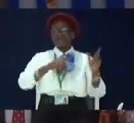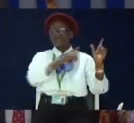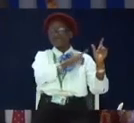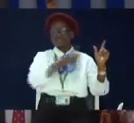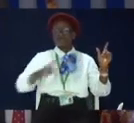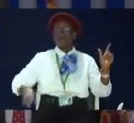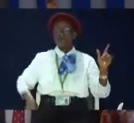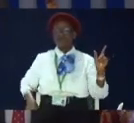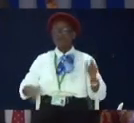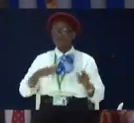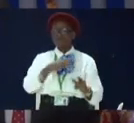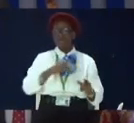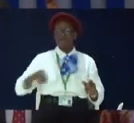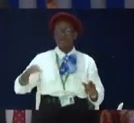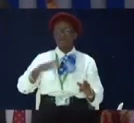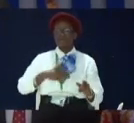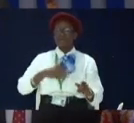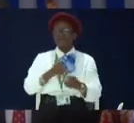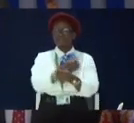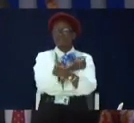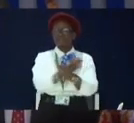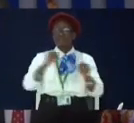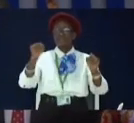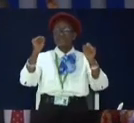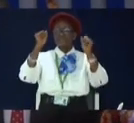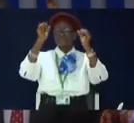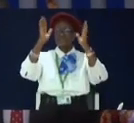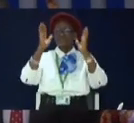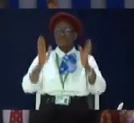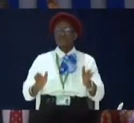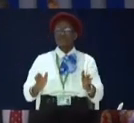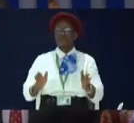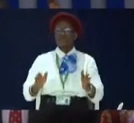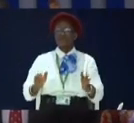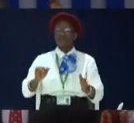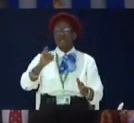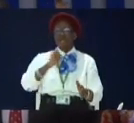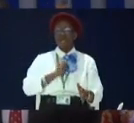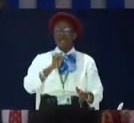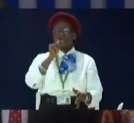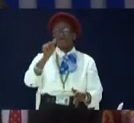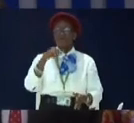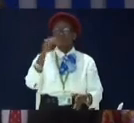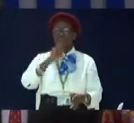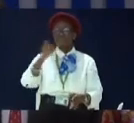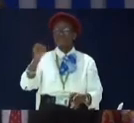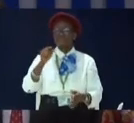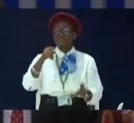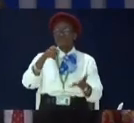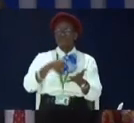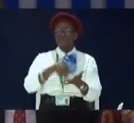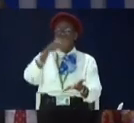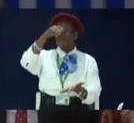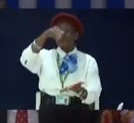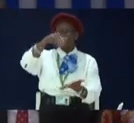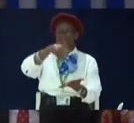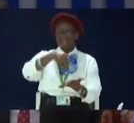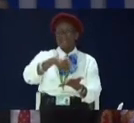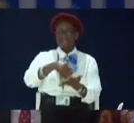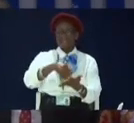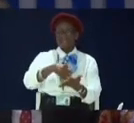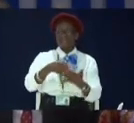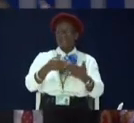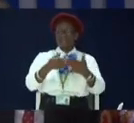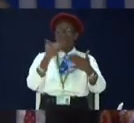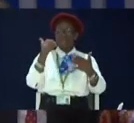Savior. Olúwa àti Olùgbàlà mi. I'm saying once again. Mo ń sọ lẹ́ẹ̀kan sí i. Before